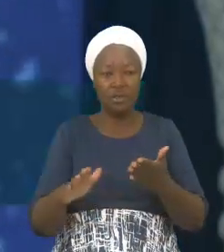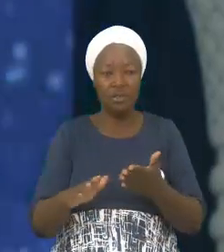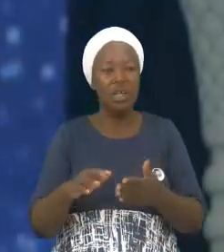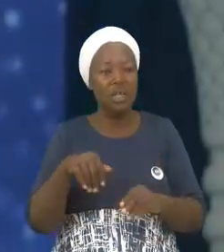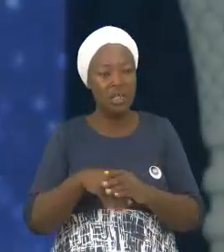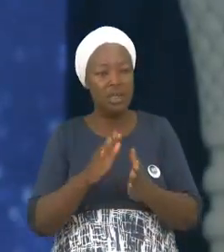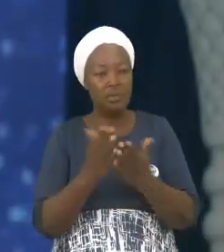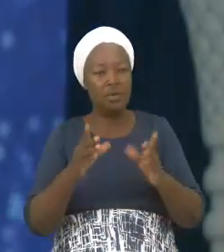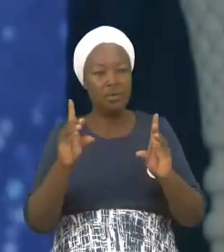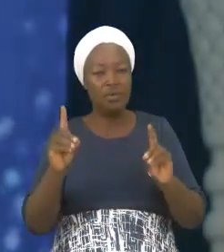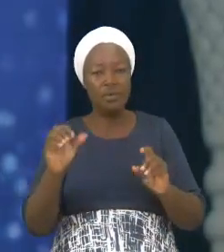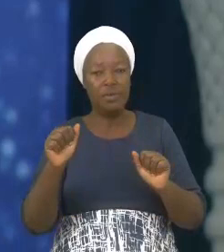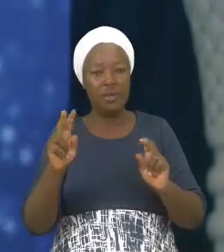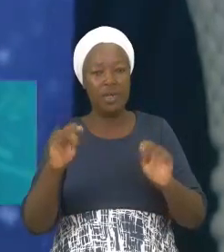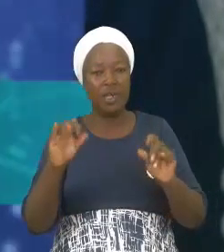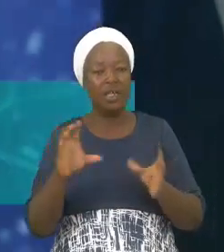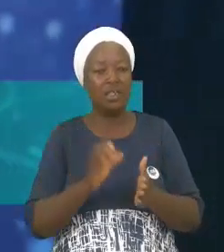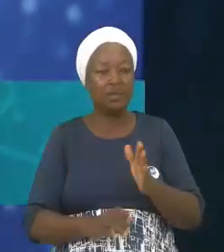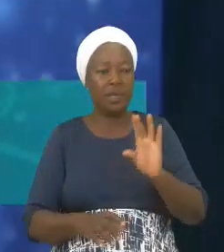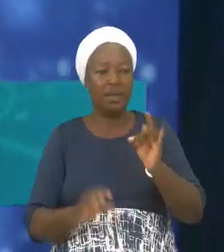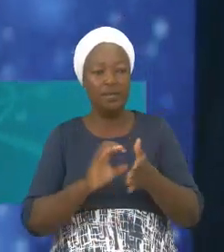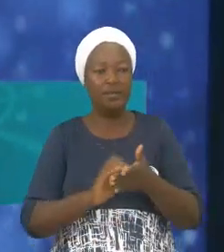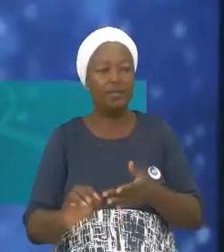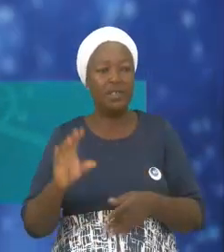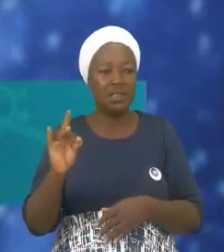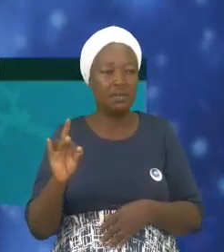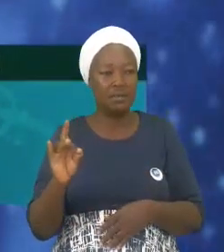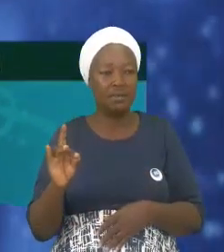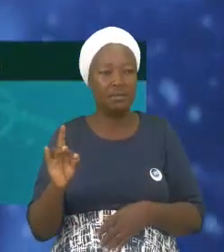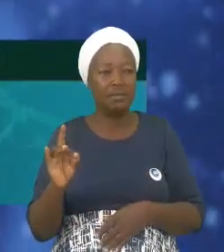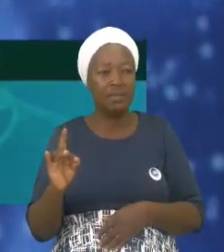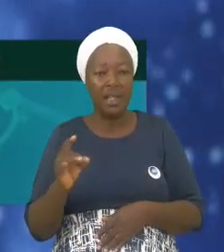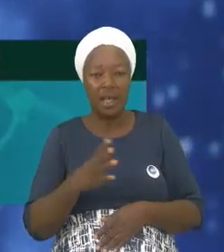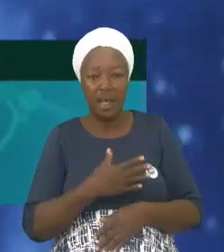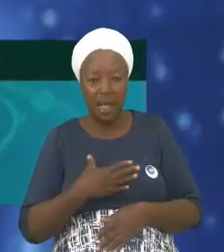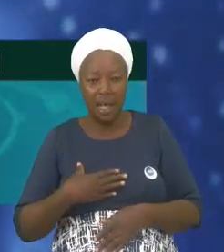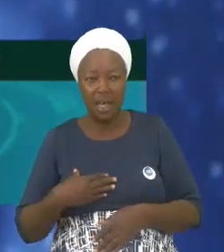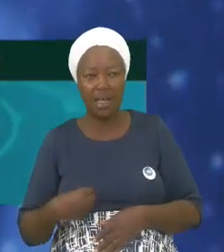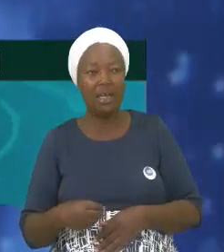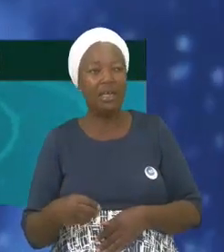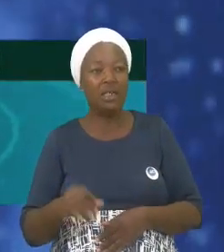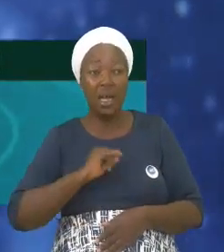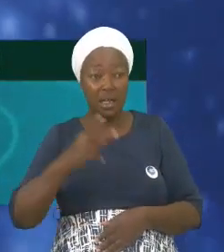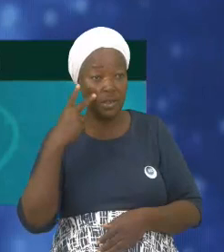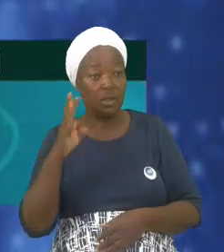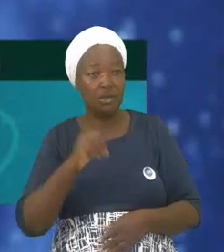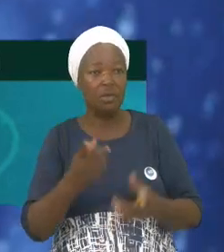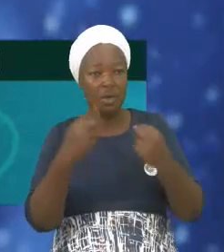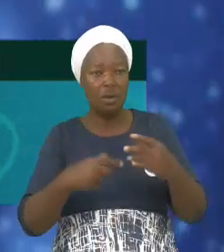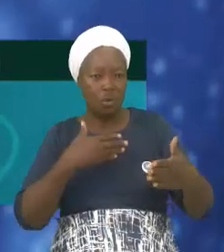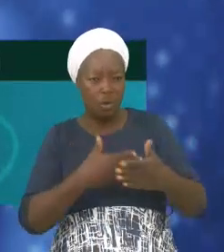I'm reading from verse 7. Daniel chapter 8, verse 7. And I saw him come close unto the